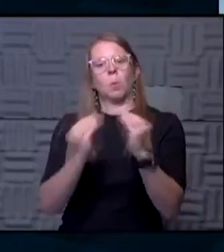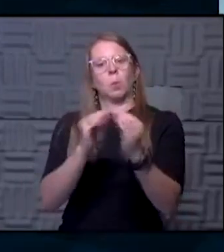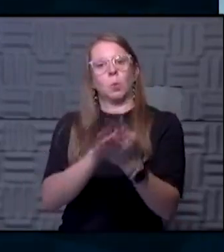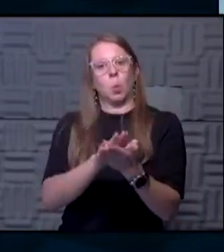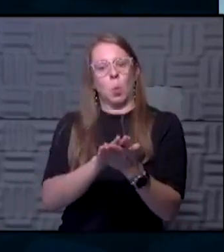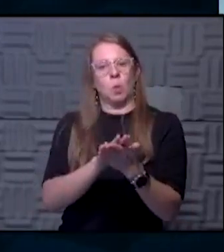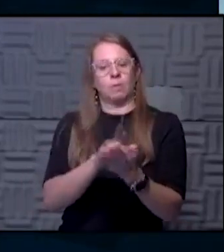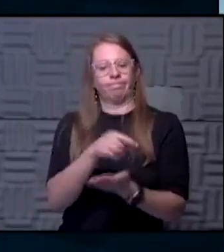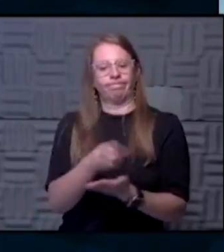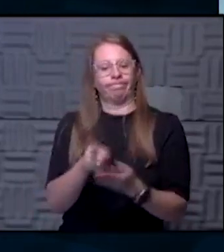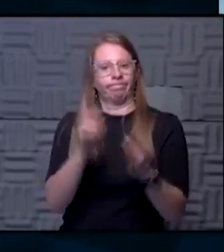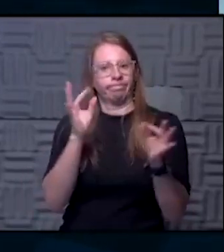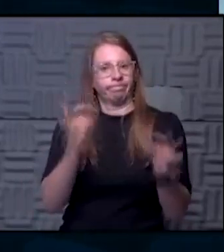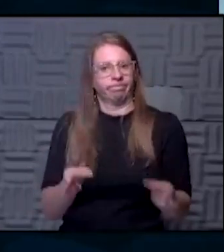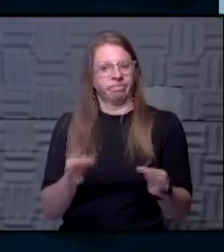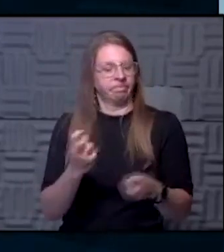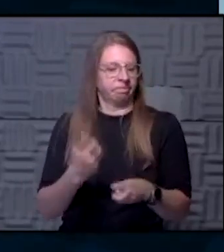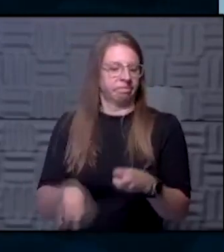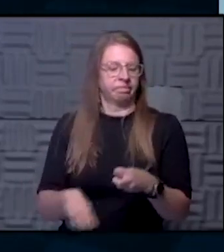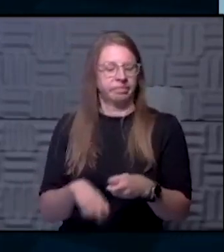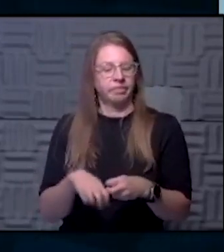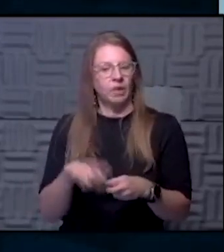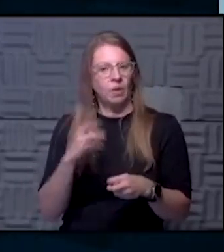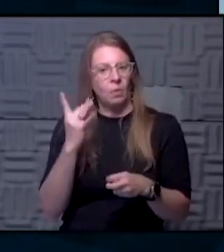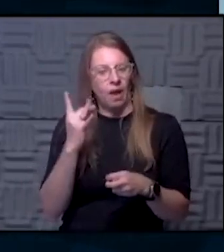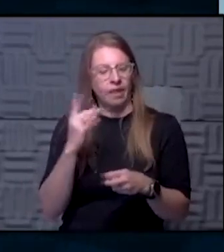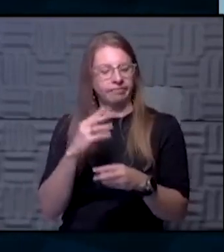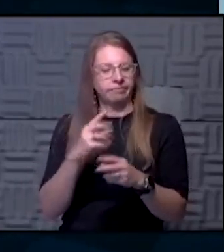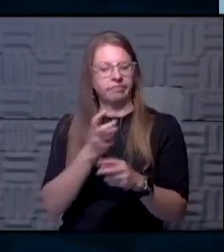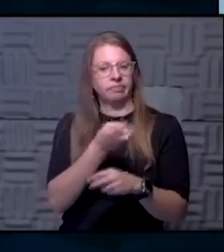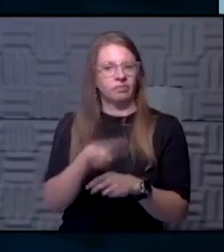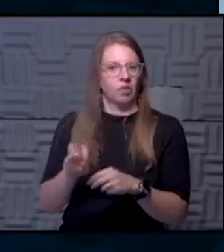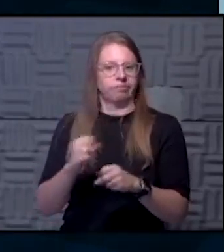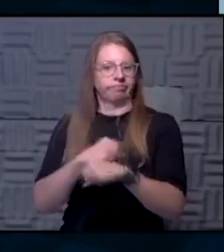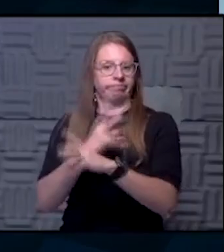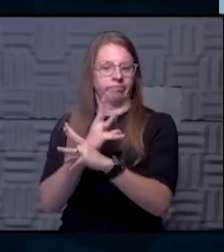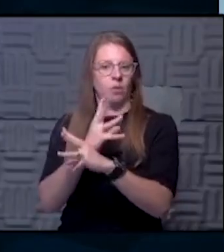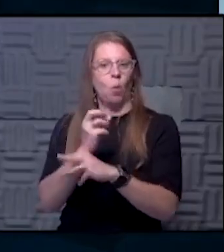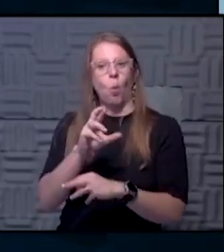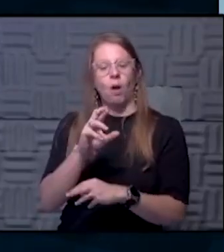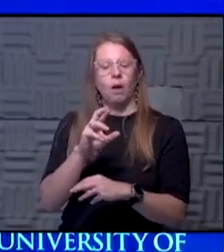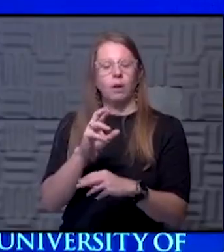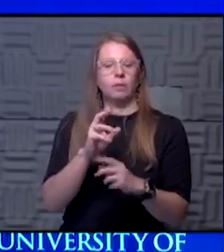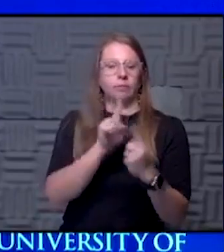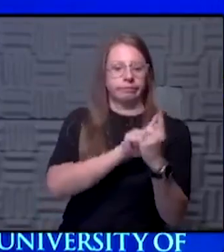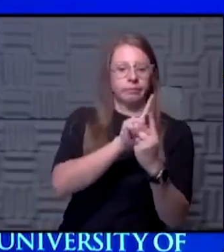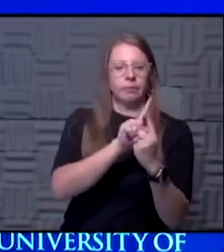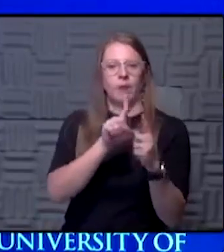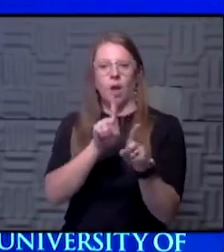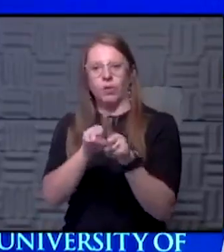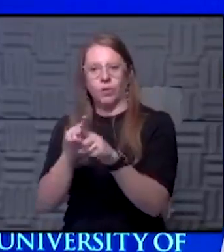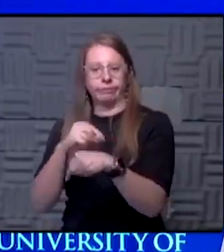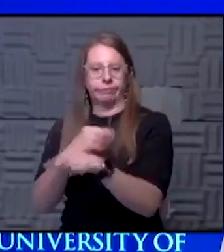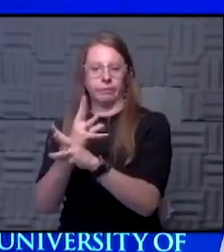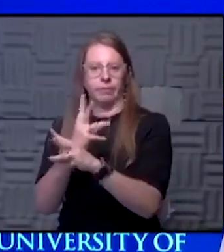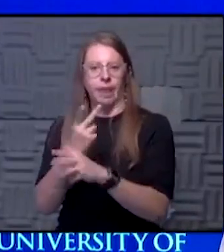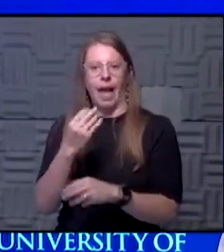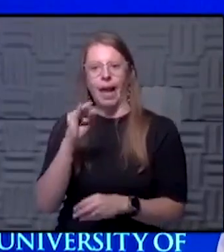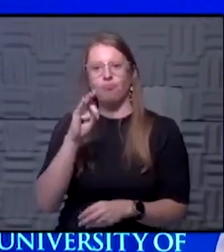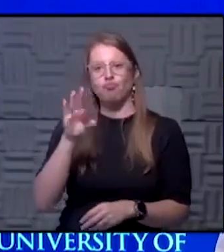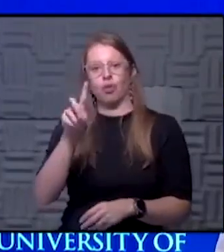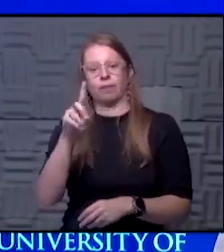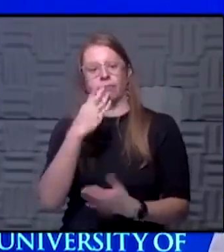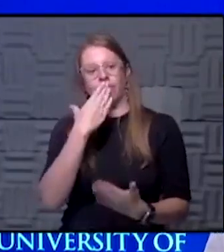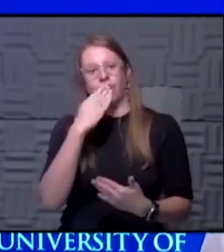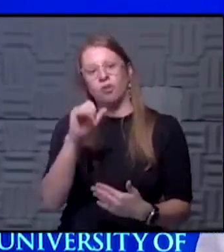having to make those hard decisions to go to remote or hybrid. Yeah, it's certainly not over yet. Well, John, thank you, and